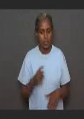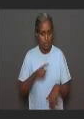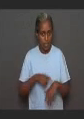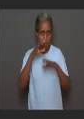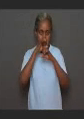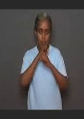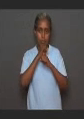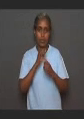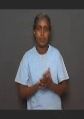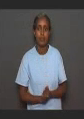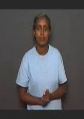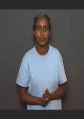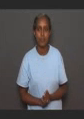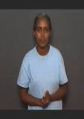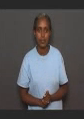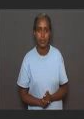Time's up!